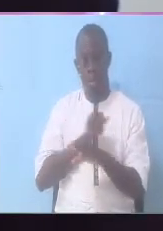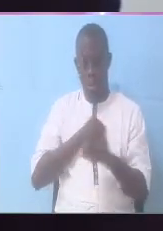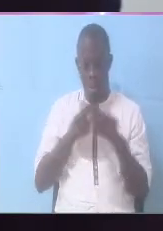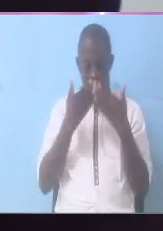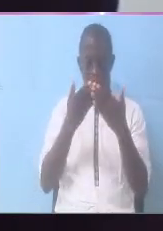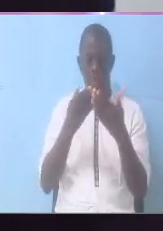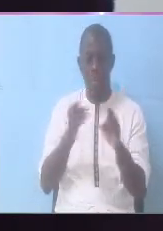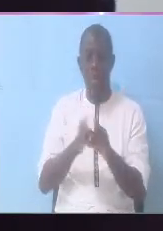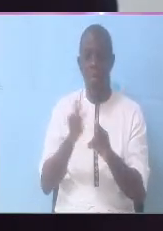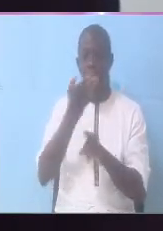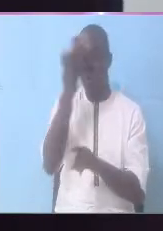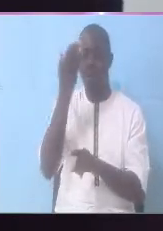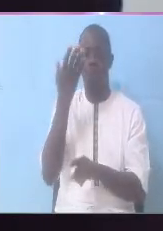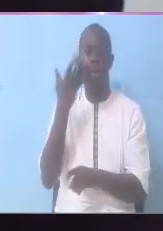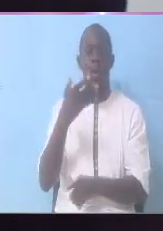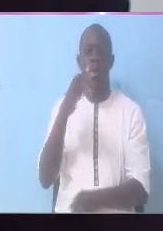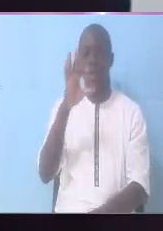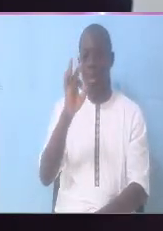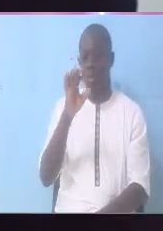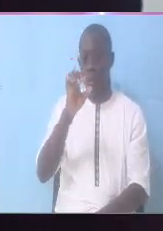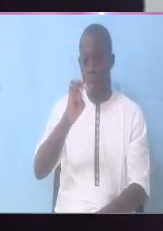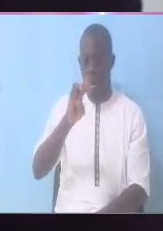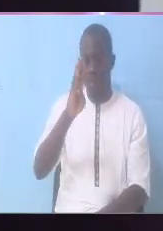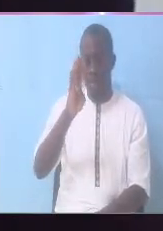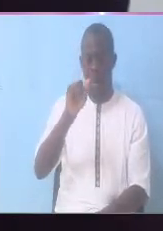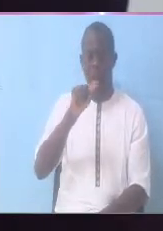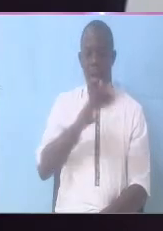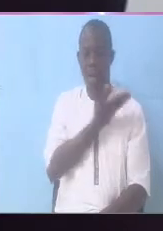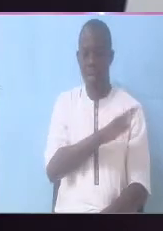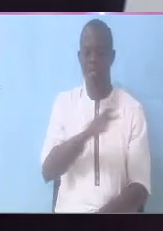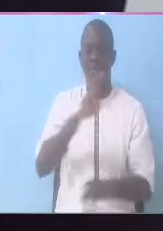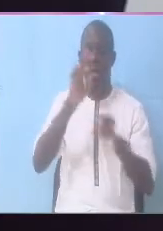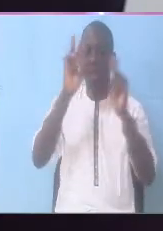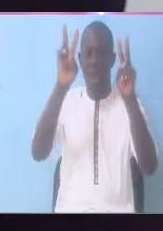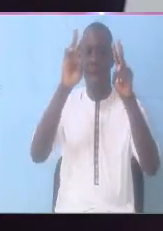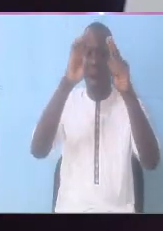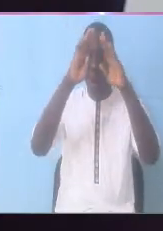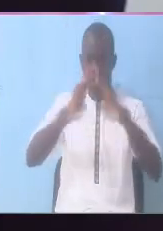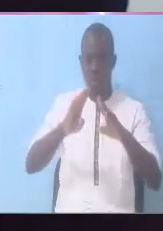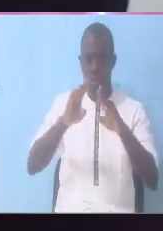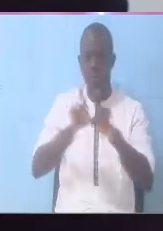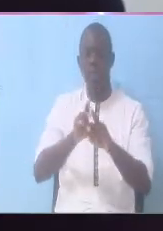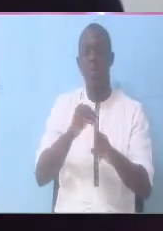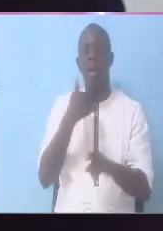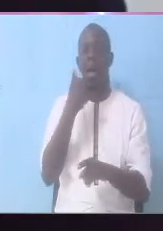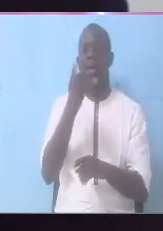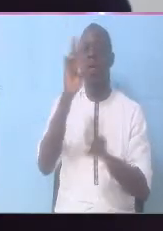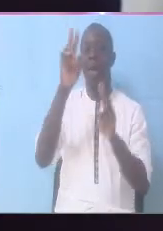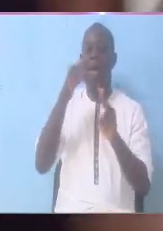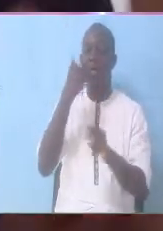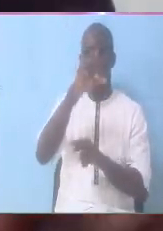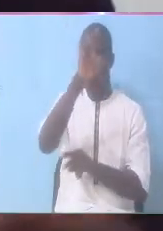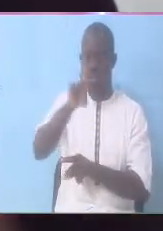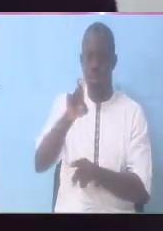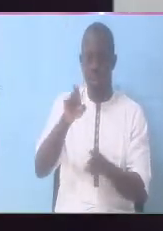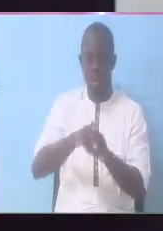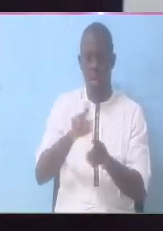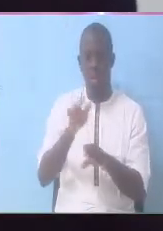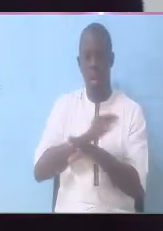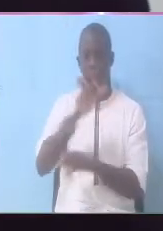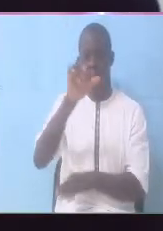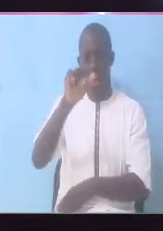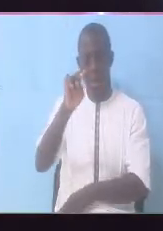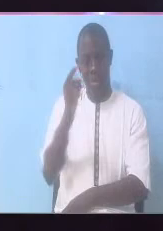Yajam's house, he did ask him, "Is Lantombo aware?" And then Tumbul said to him, "No, he wasn't aware. He's not aware." Because let